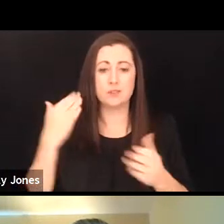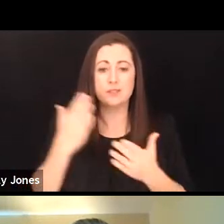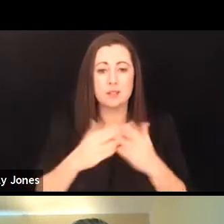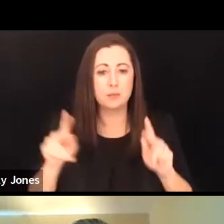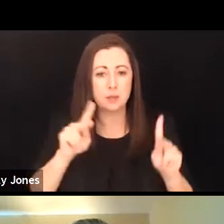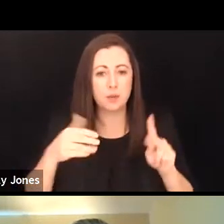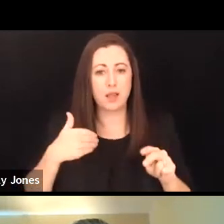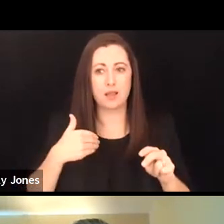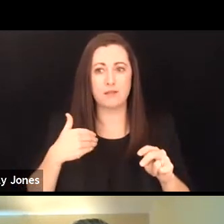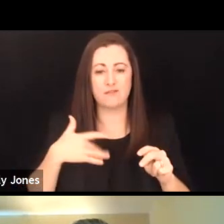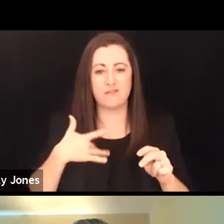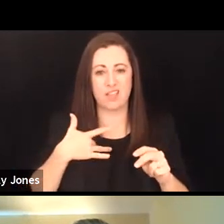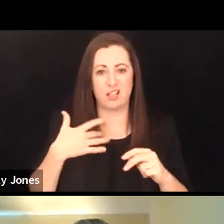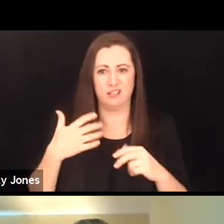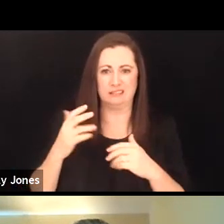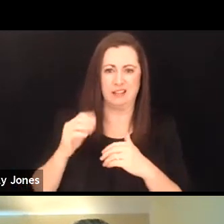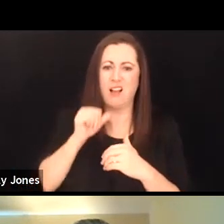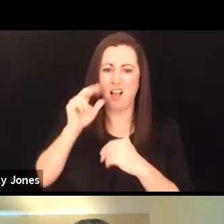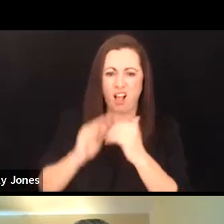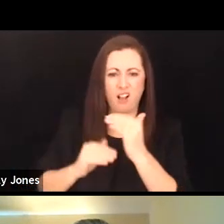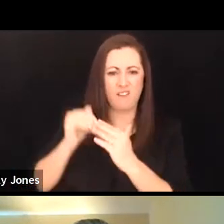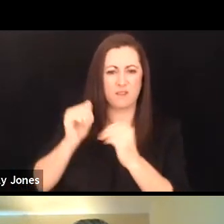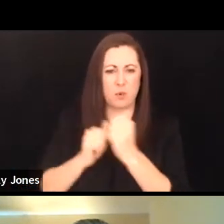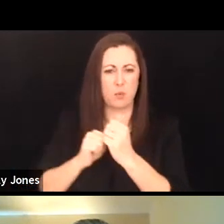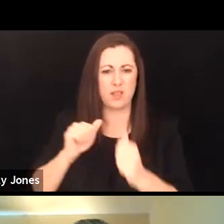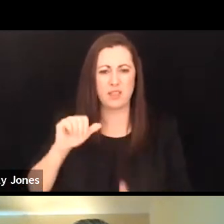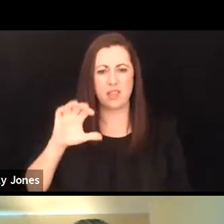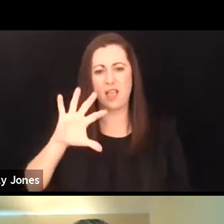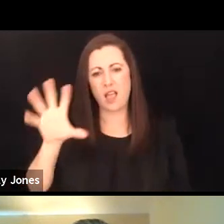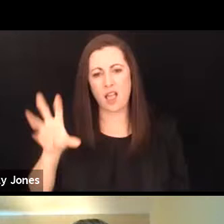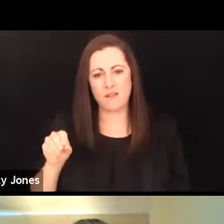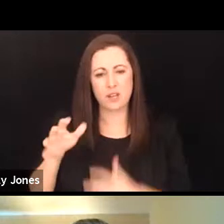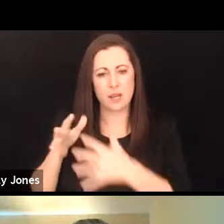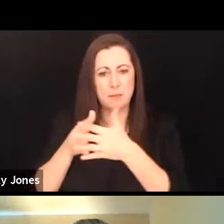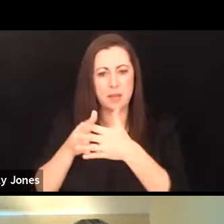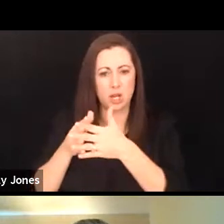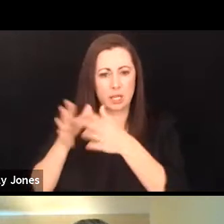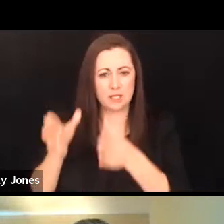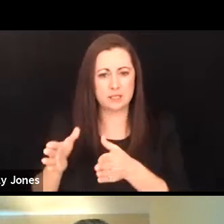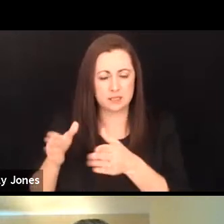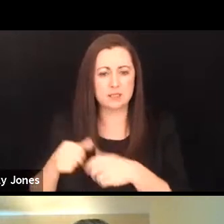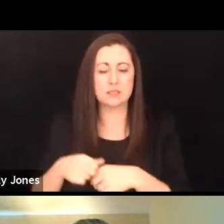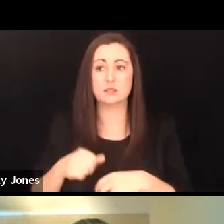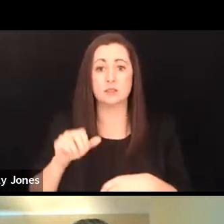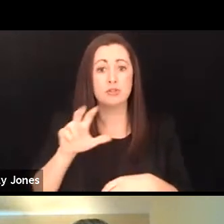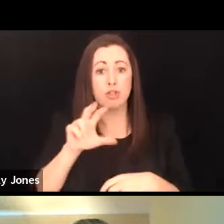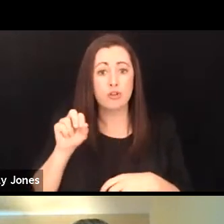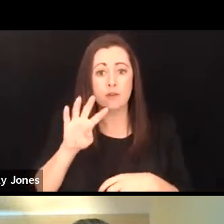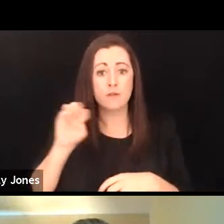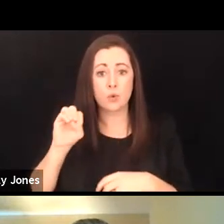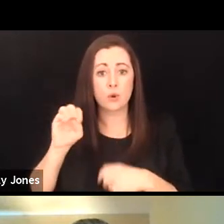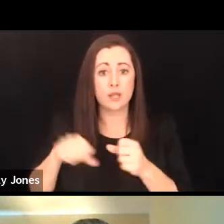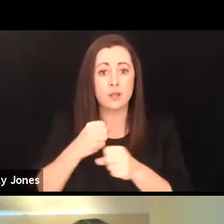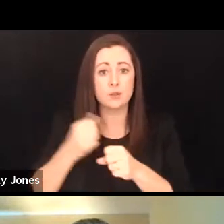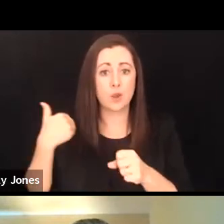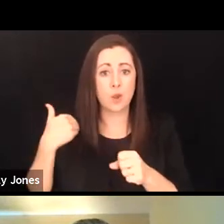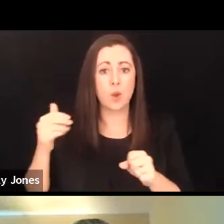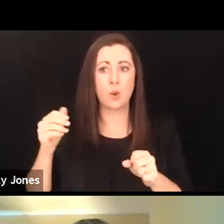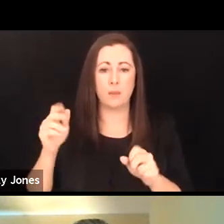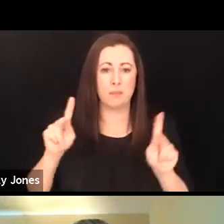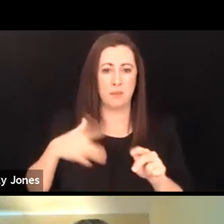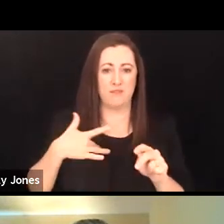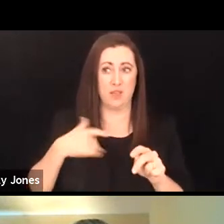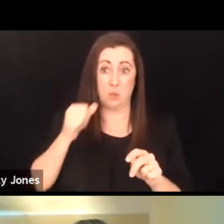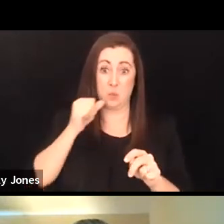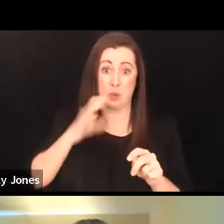had discomfort with African-Americans. And 30 years ago, 40 years ago, we had discomfort with women in the